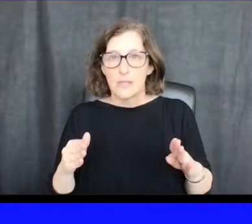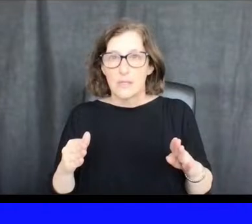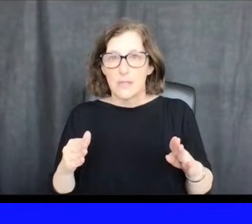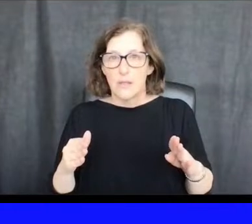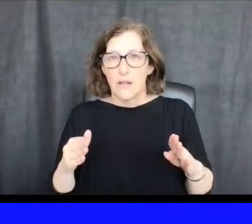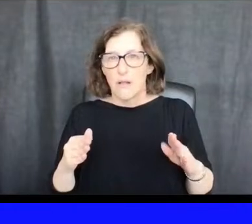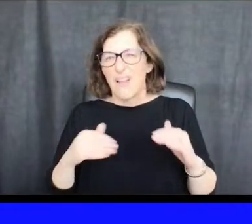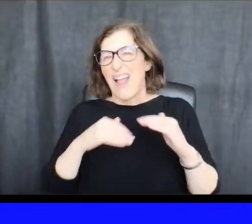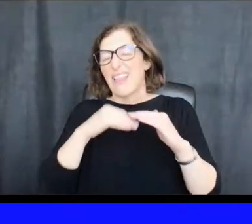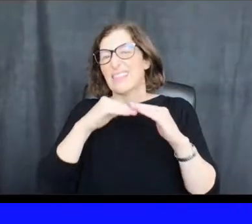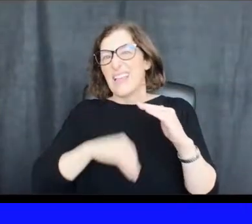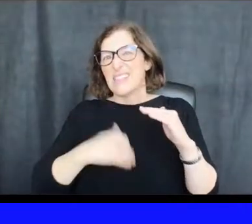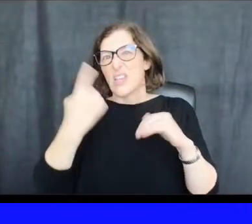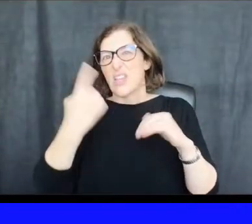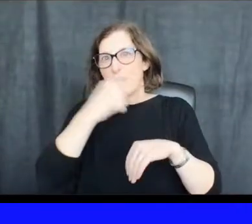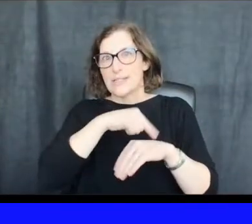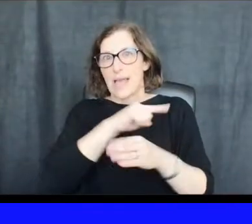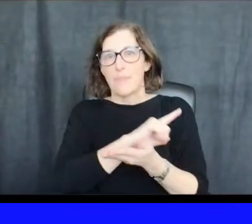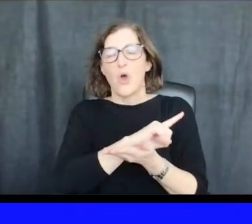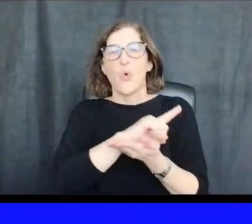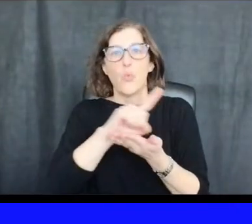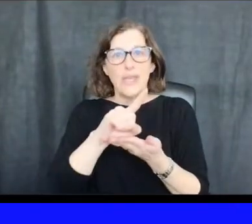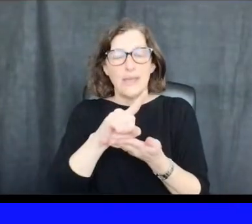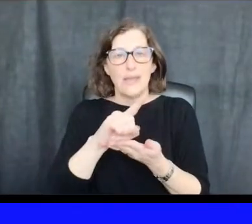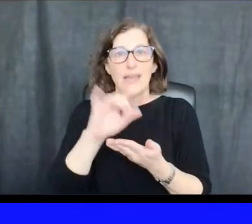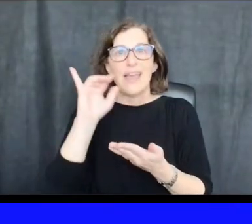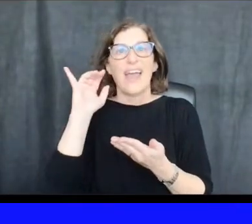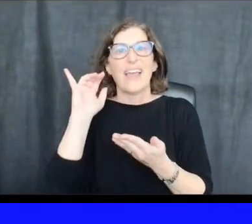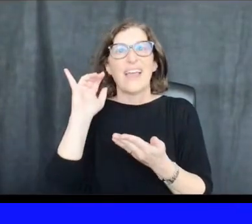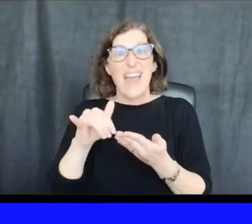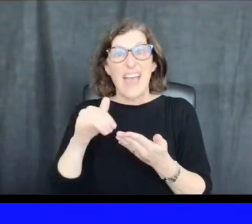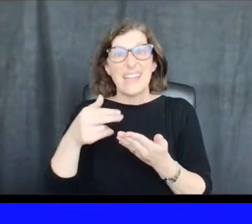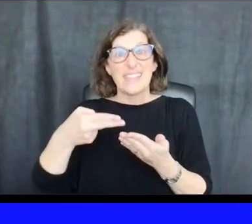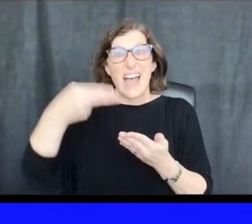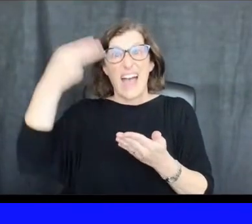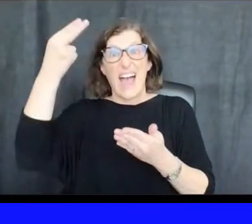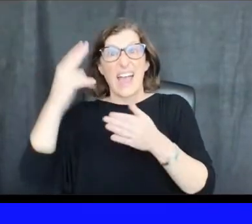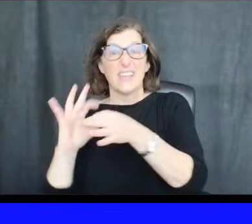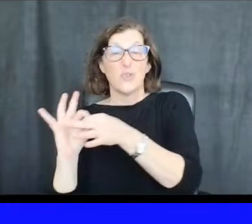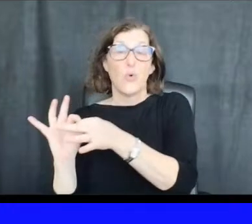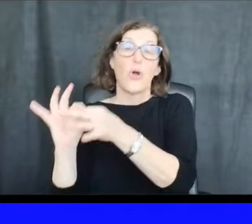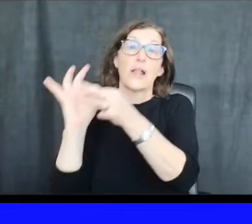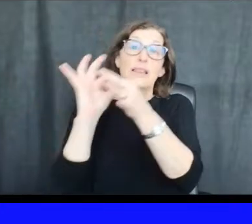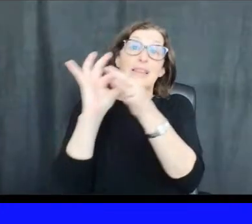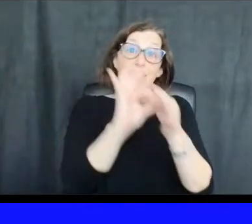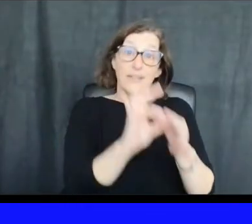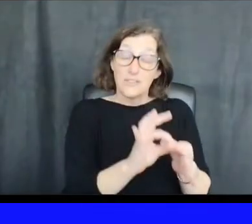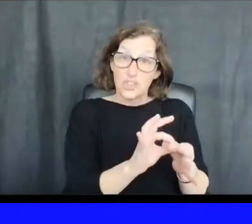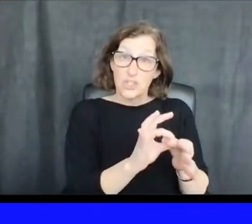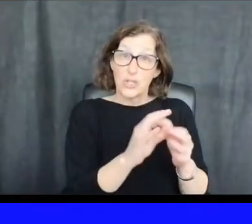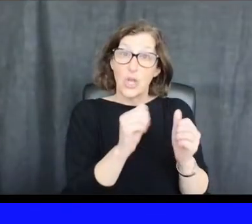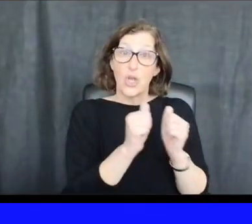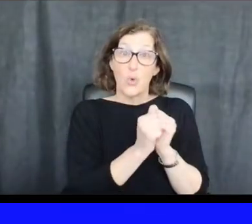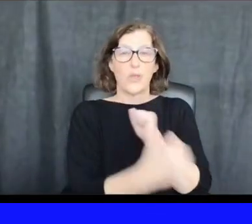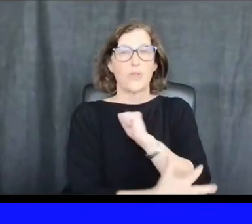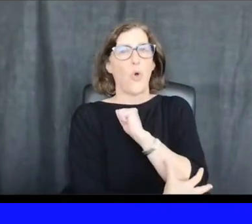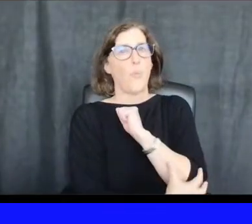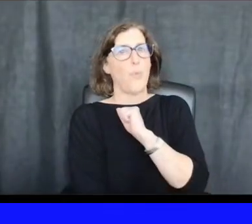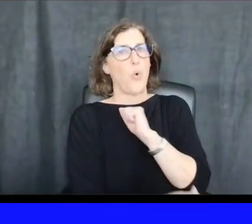a relatively small percentage of patients account for a disproportionately high amount of the